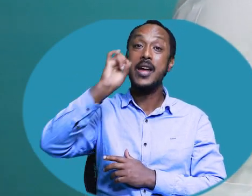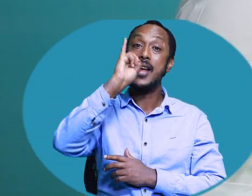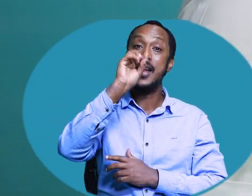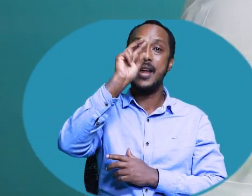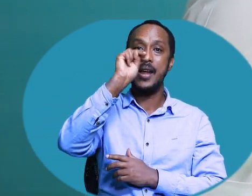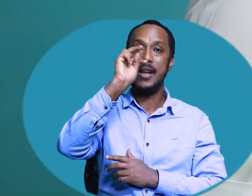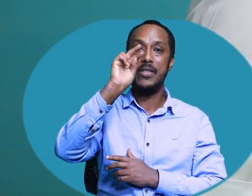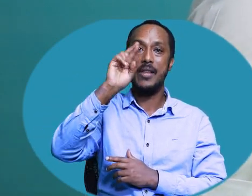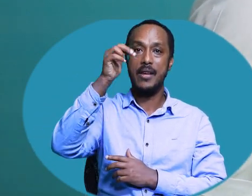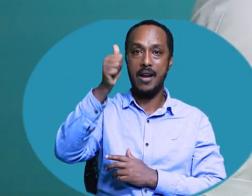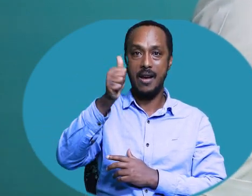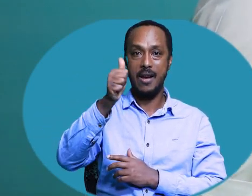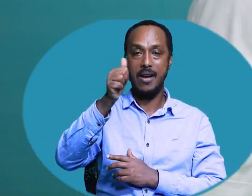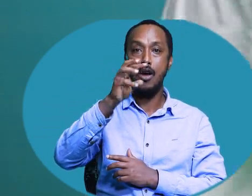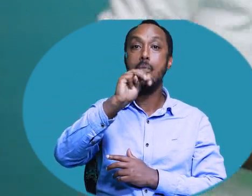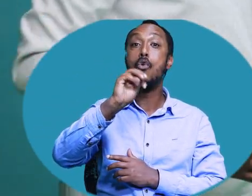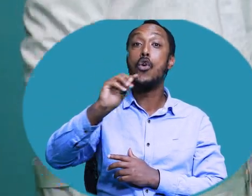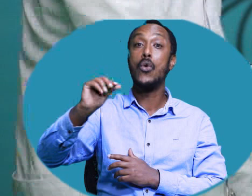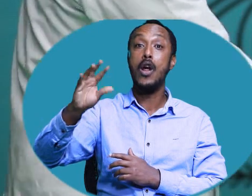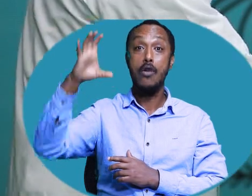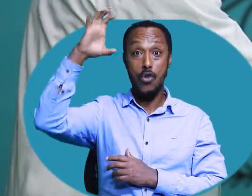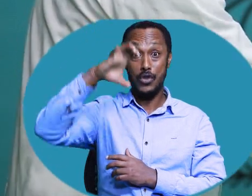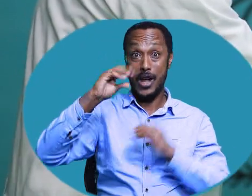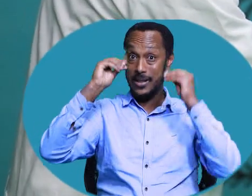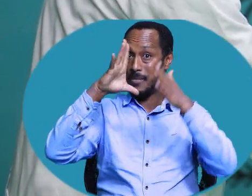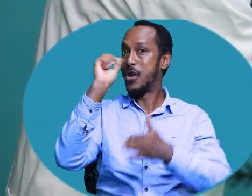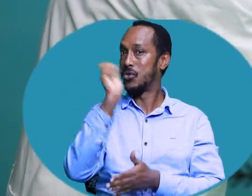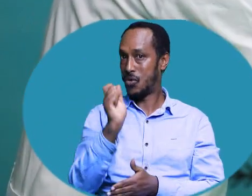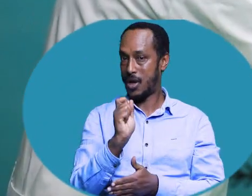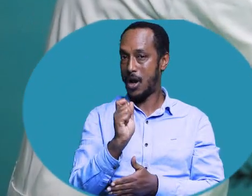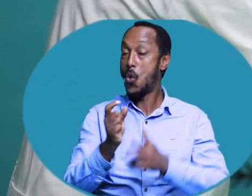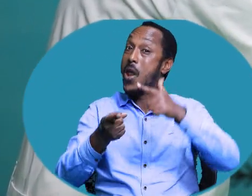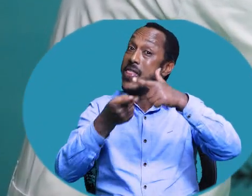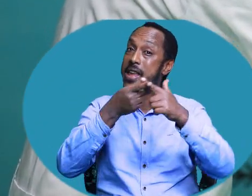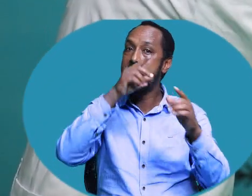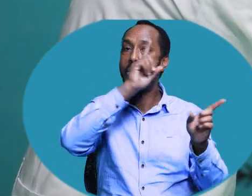intramolecular forces. The other one is